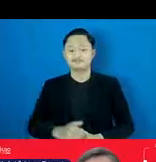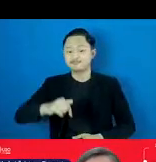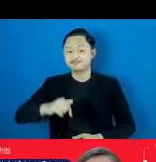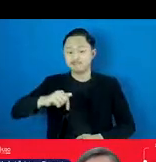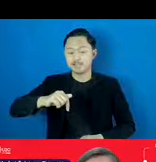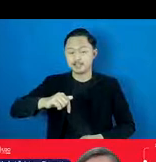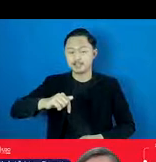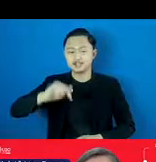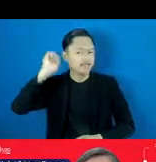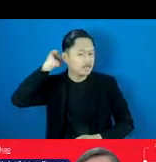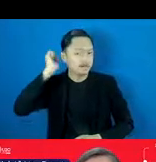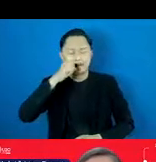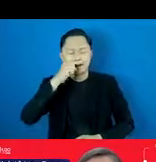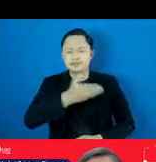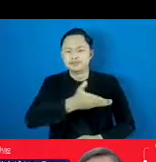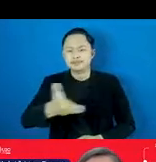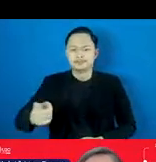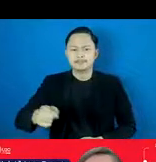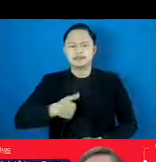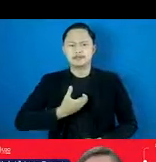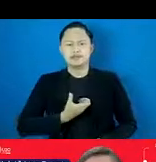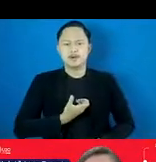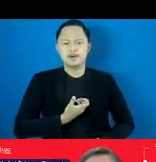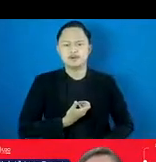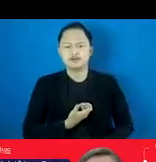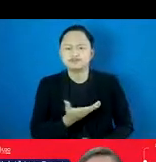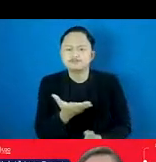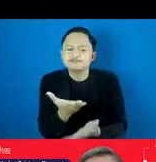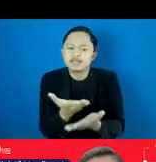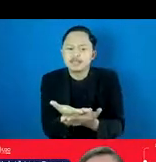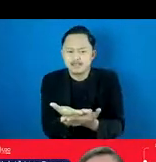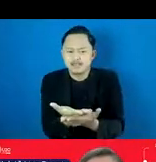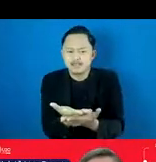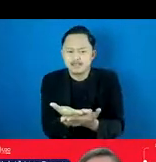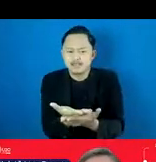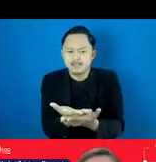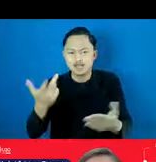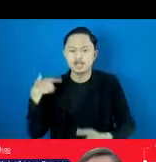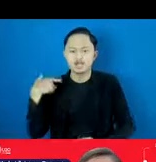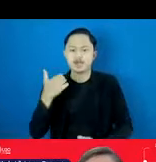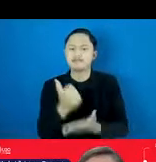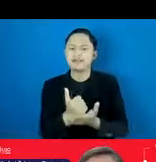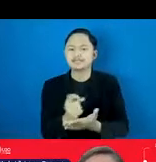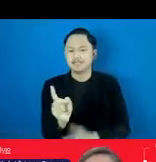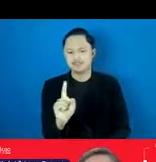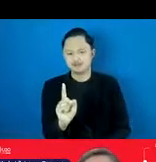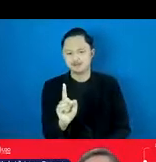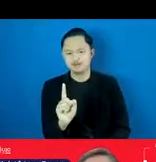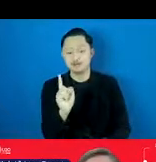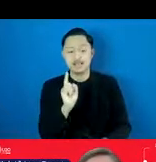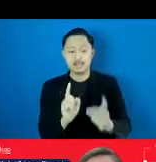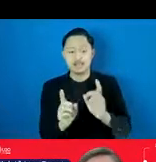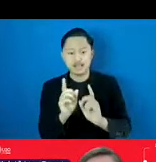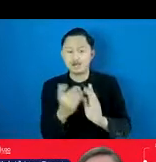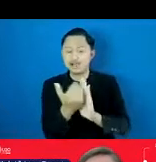and gentlemen, we'd also like to ask you to kindly please once again ensure that due to the smooth running